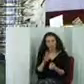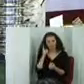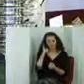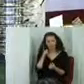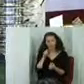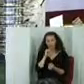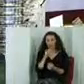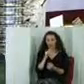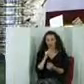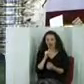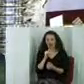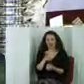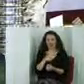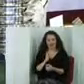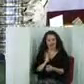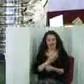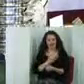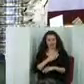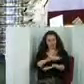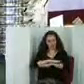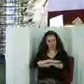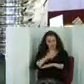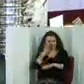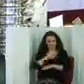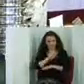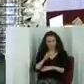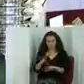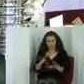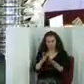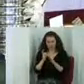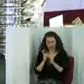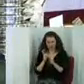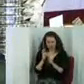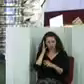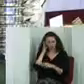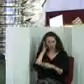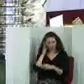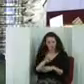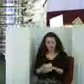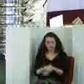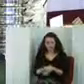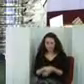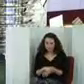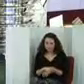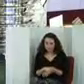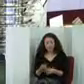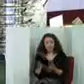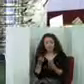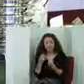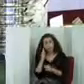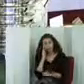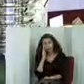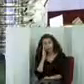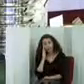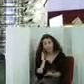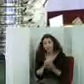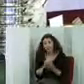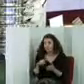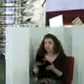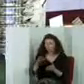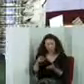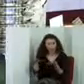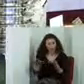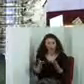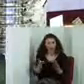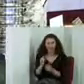It's a table that's been given and created by the one who loves us most. And so come knowing that you are welcome. There